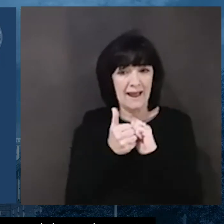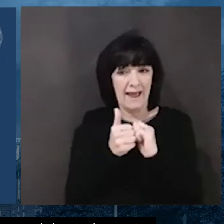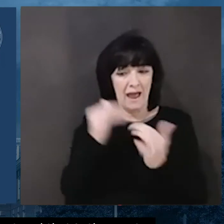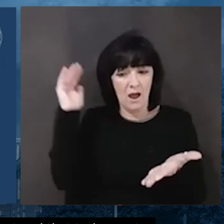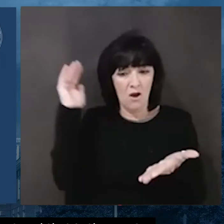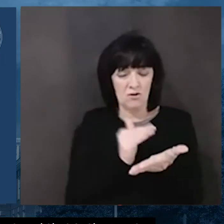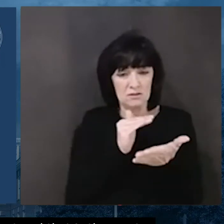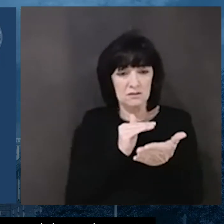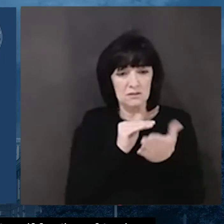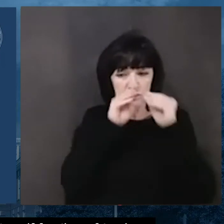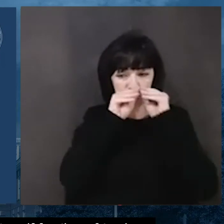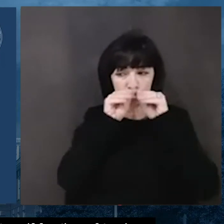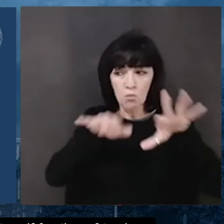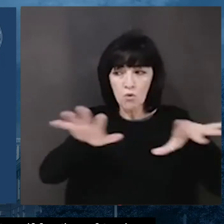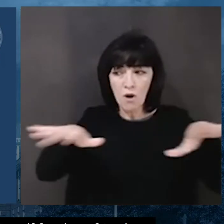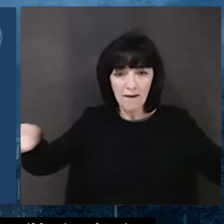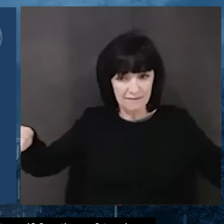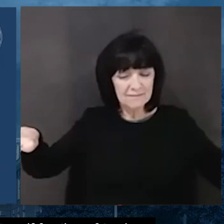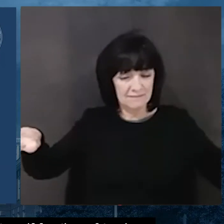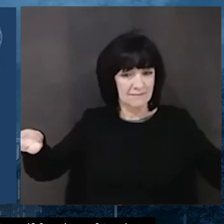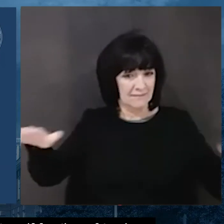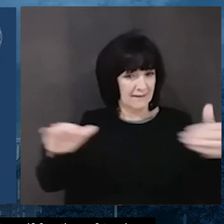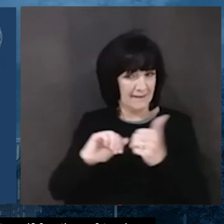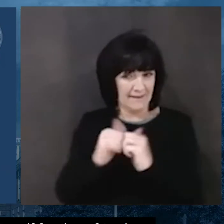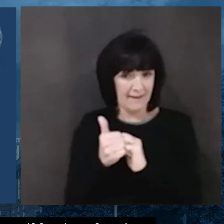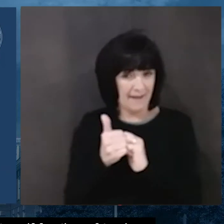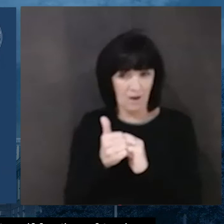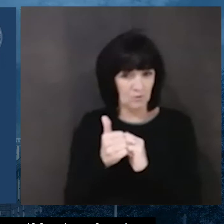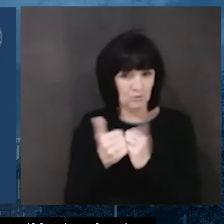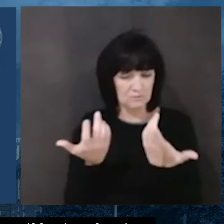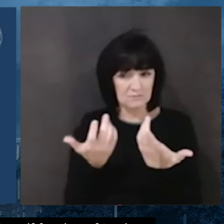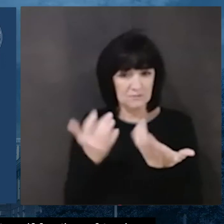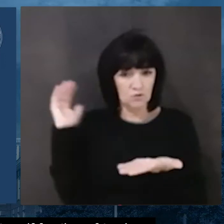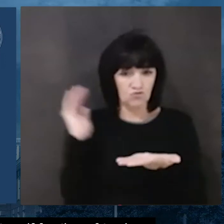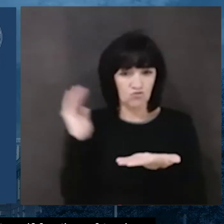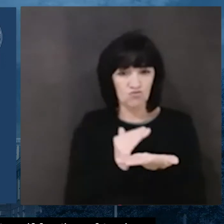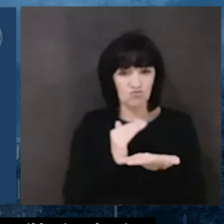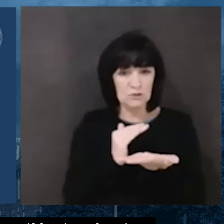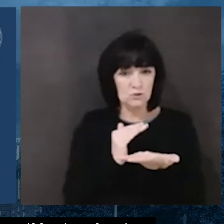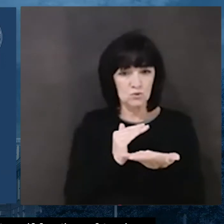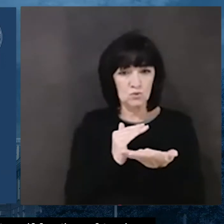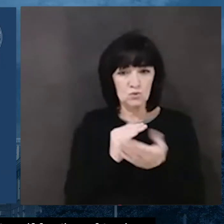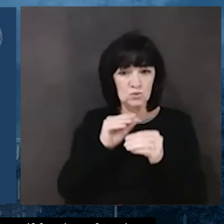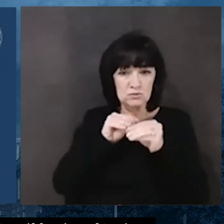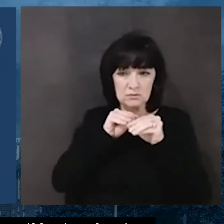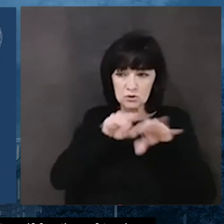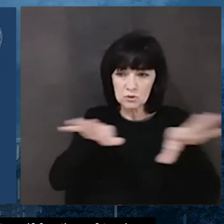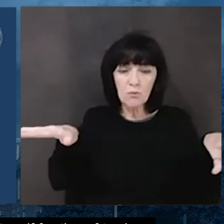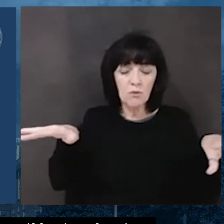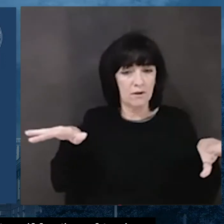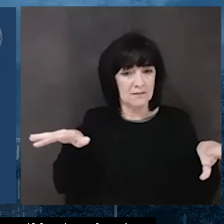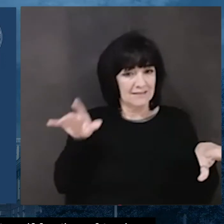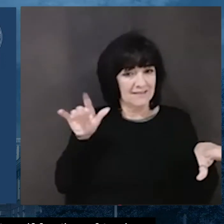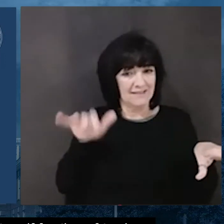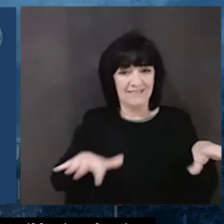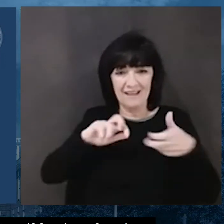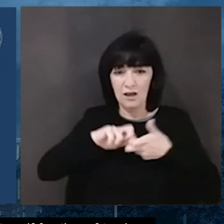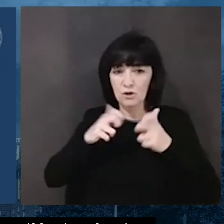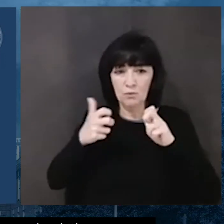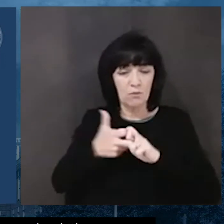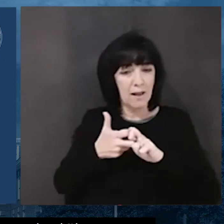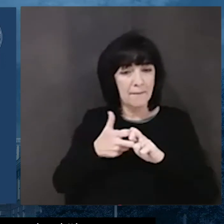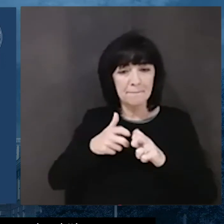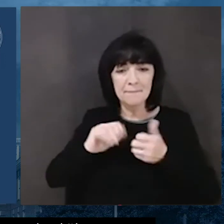of potential exposures. I mean, it's at some level, it's an exponential math problem. You just have to